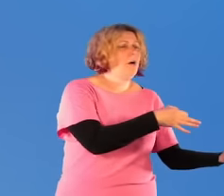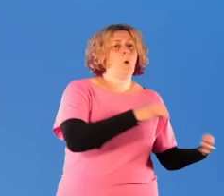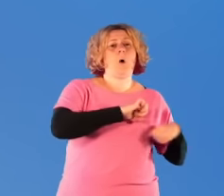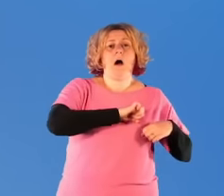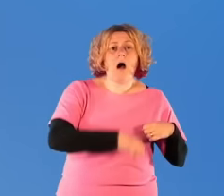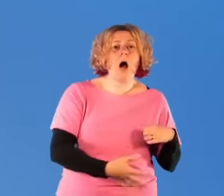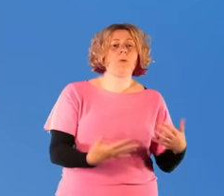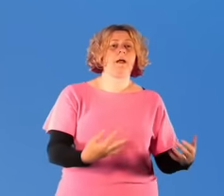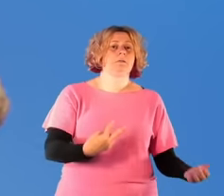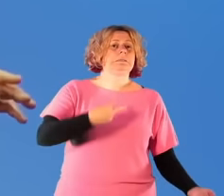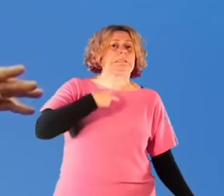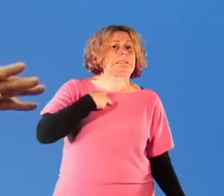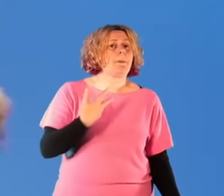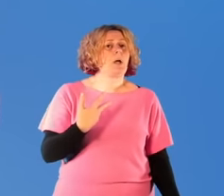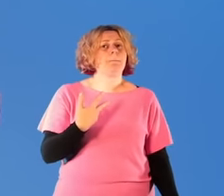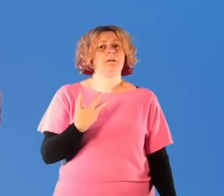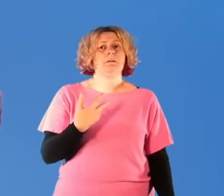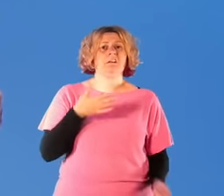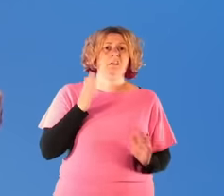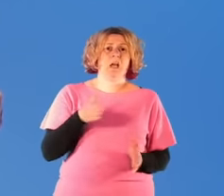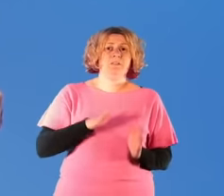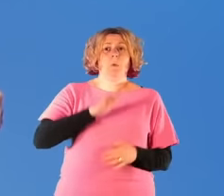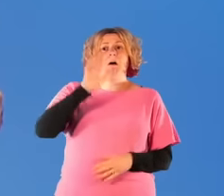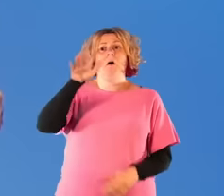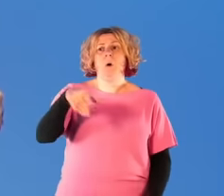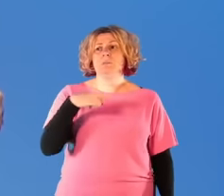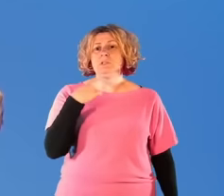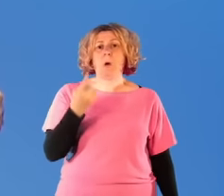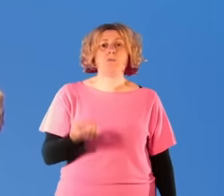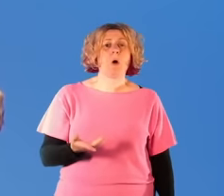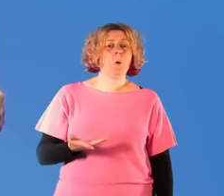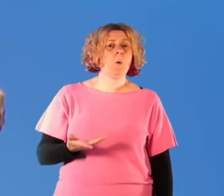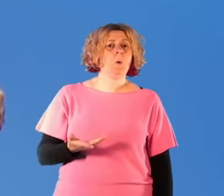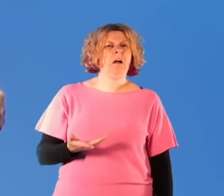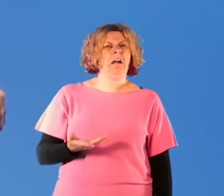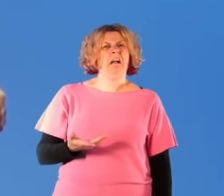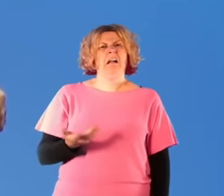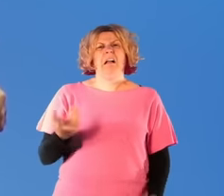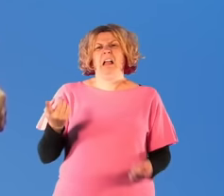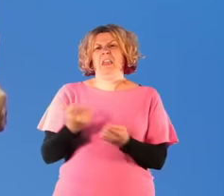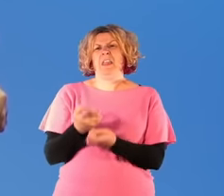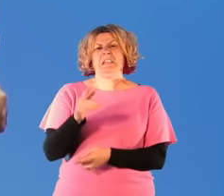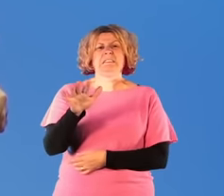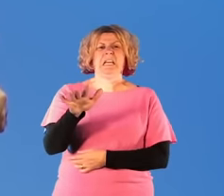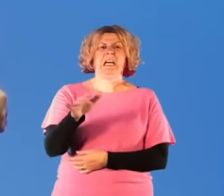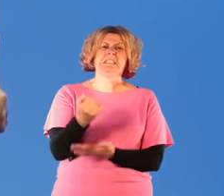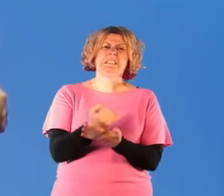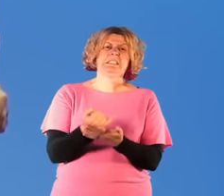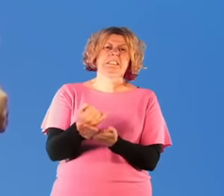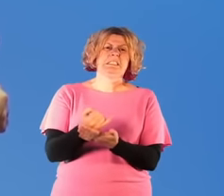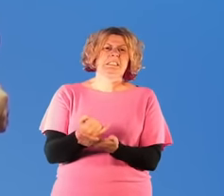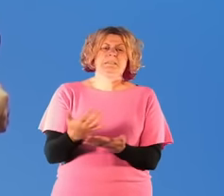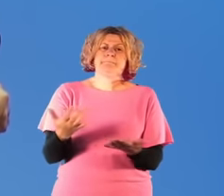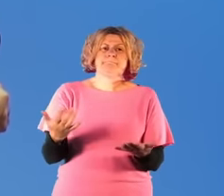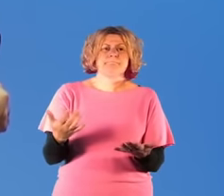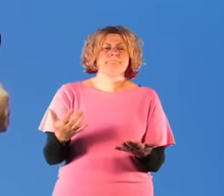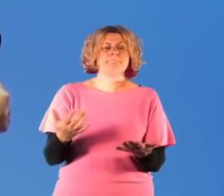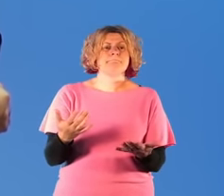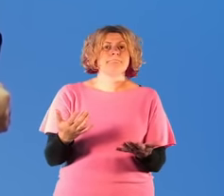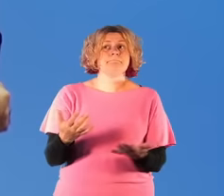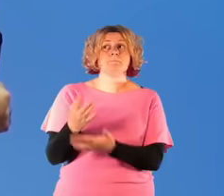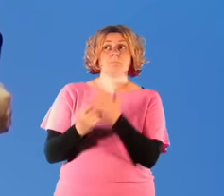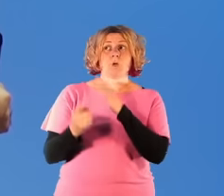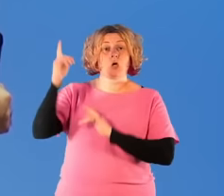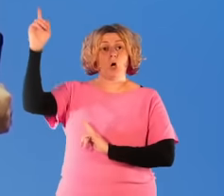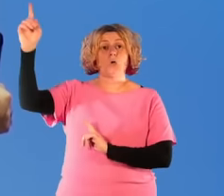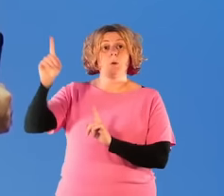heartbreak, with disappointment. You've got to go home tomorrow, and things at home are not good. Well, God will be